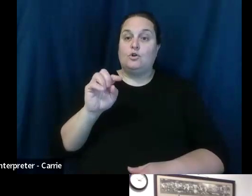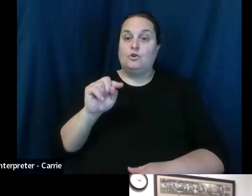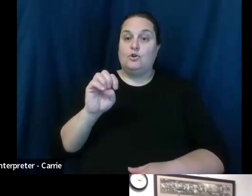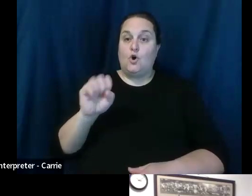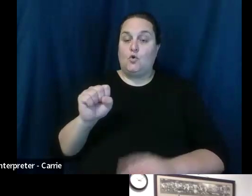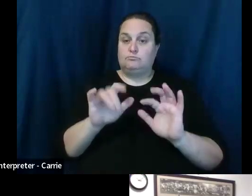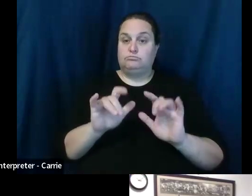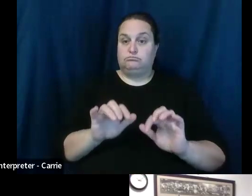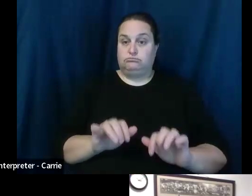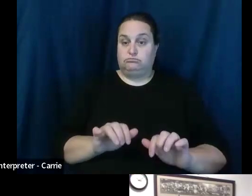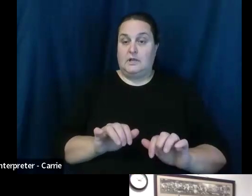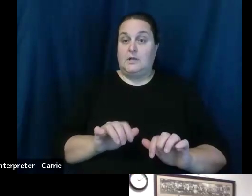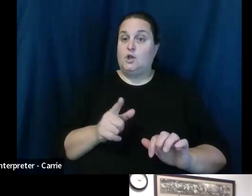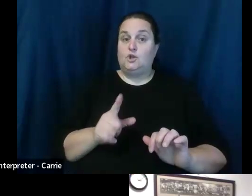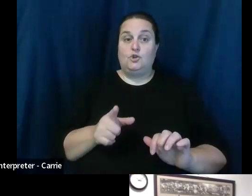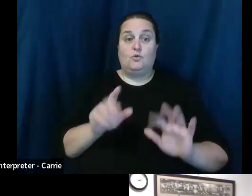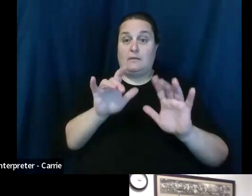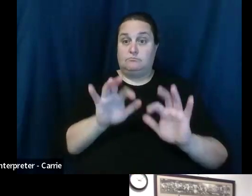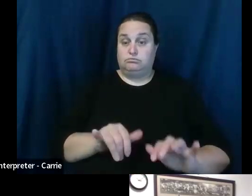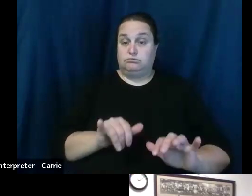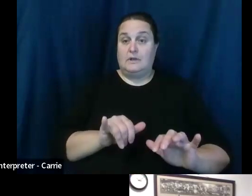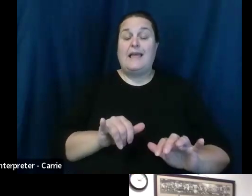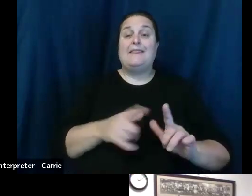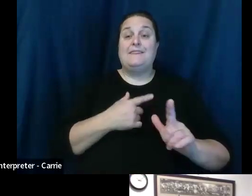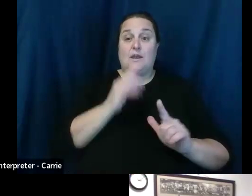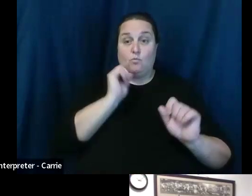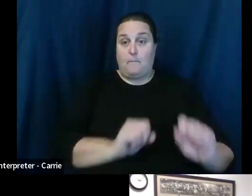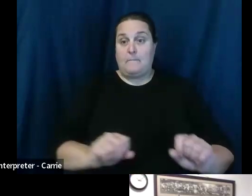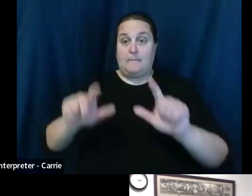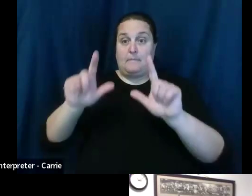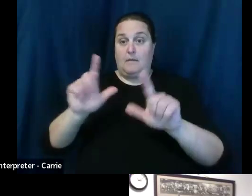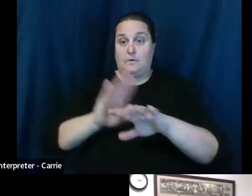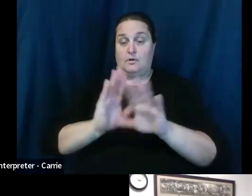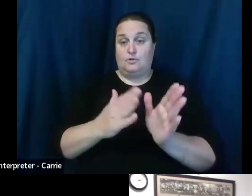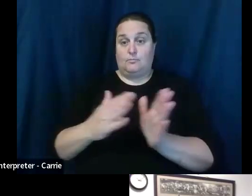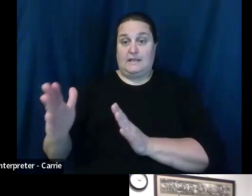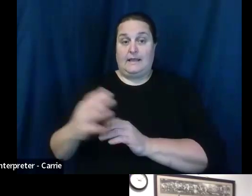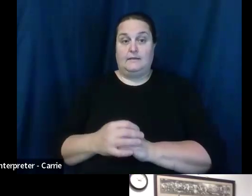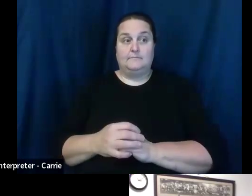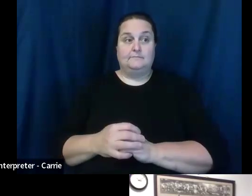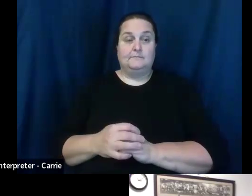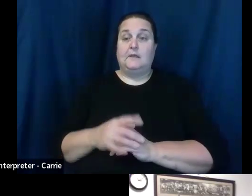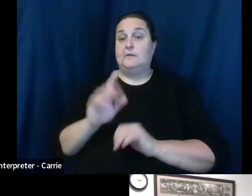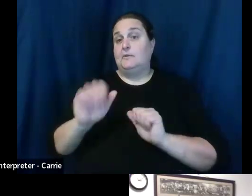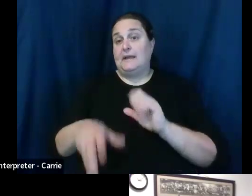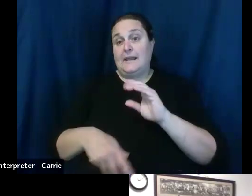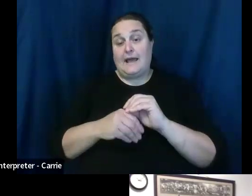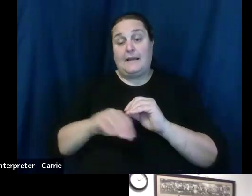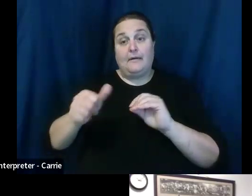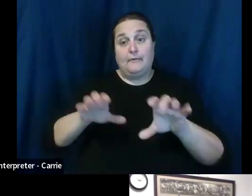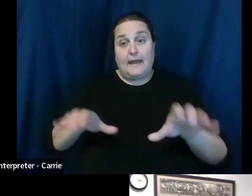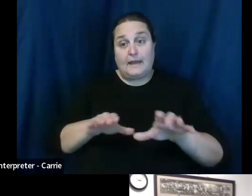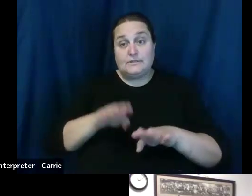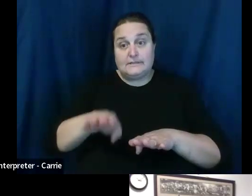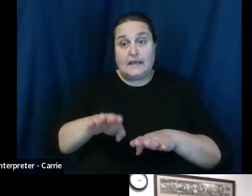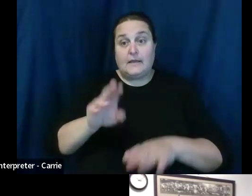notes, anything you put in the notes box will pop up verbatim on the plan. So if you can add other action steps, you can add other notes, you can